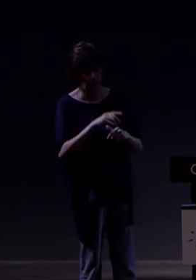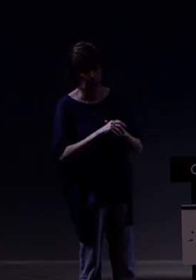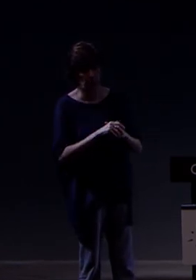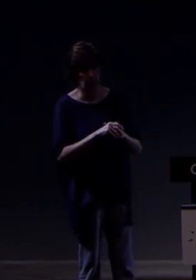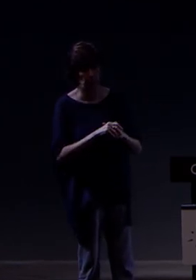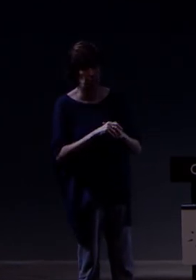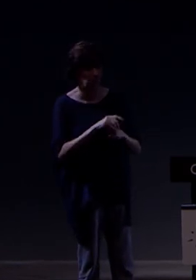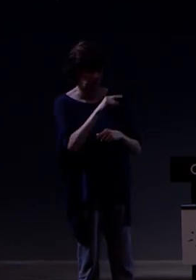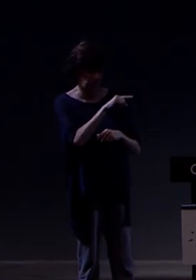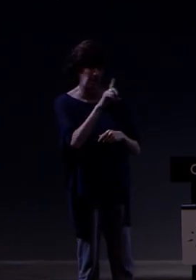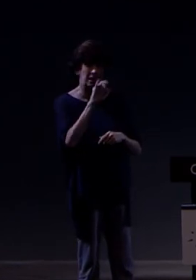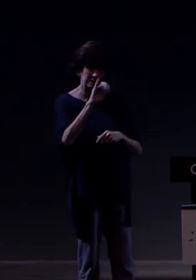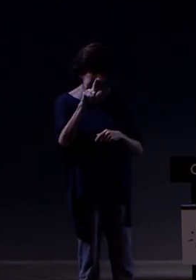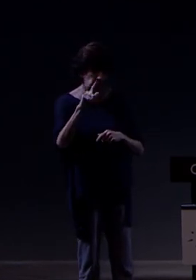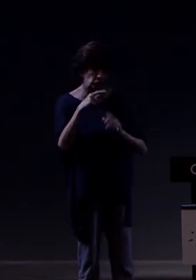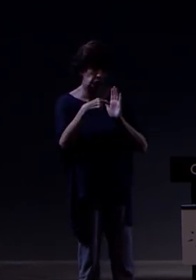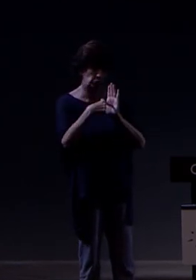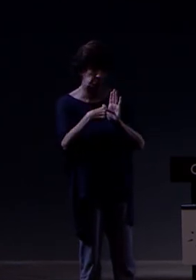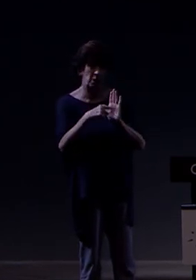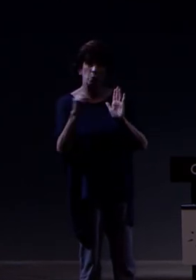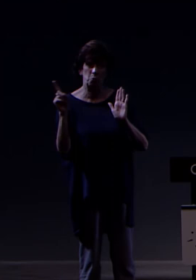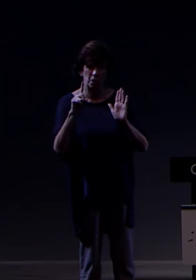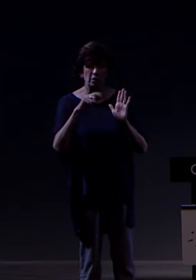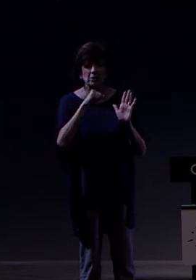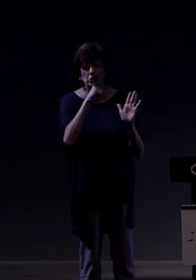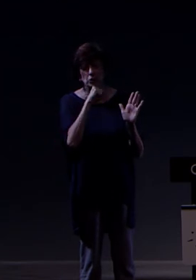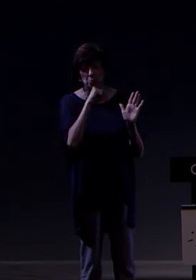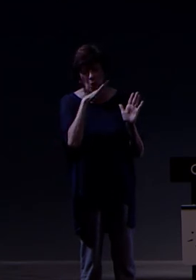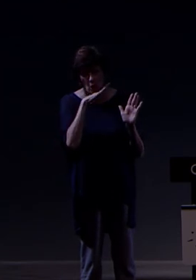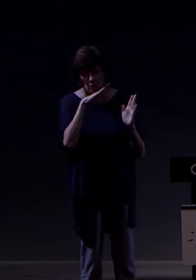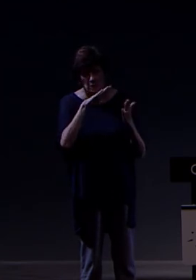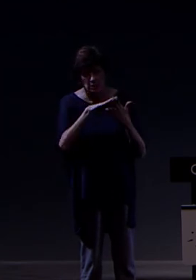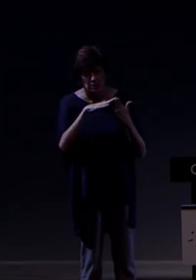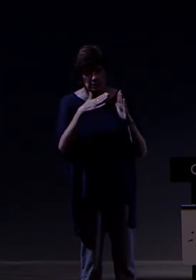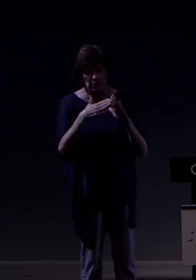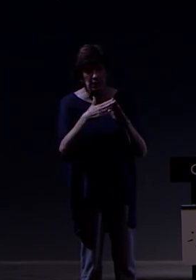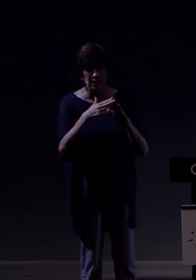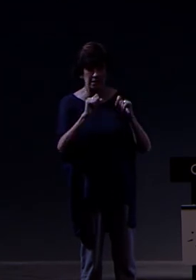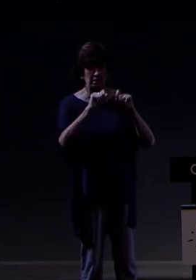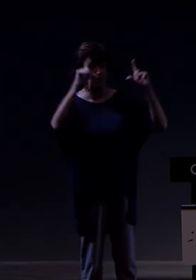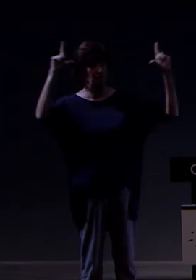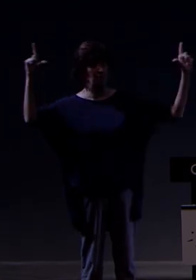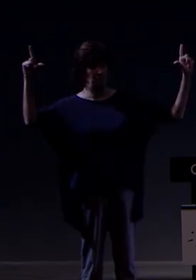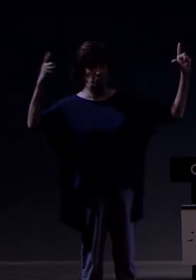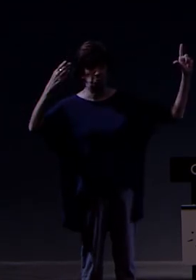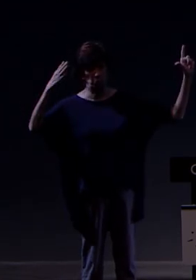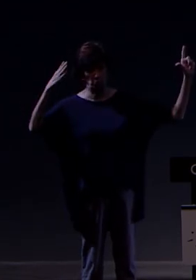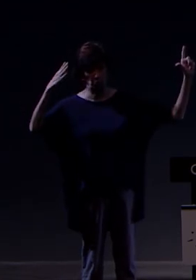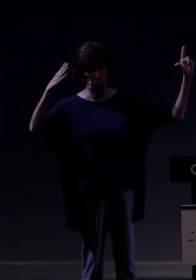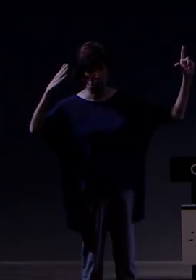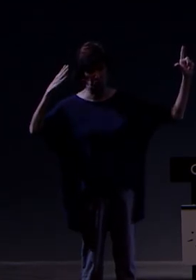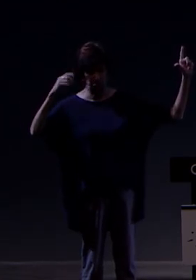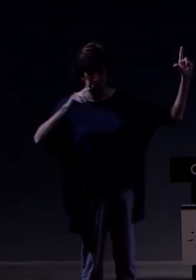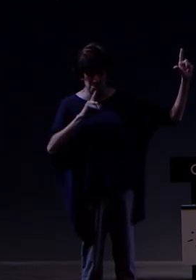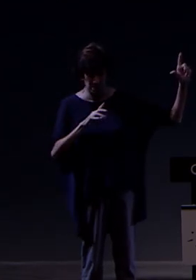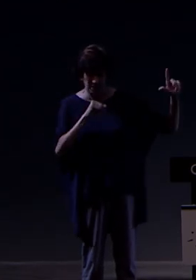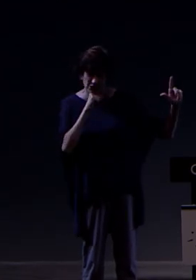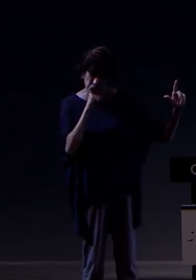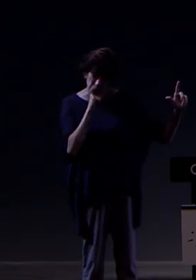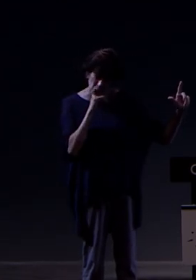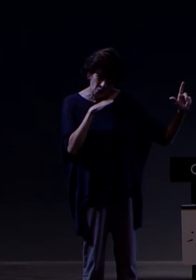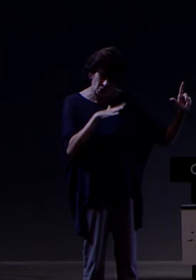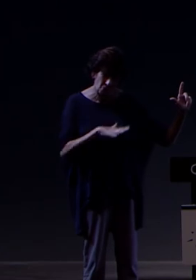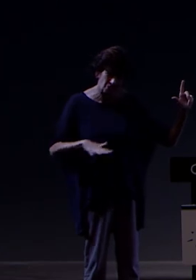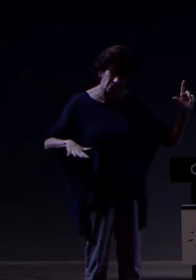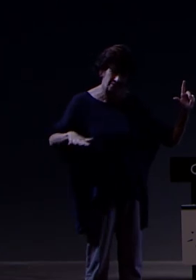is a huge digital display in a smog-ridden city of blue skies. And, you know, when you devalue physical